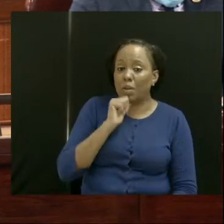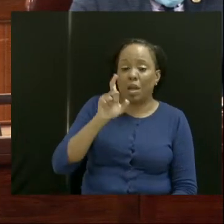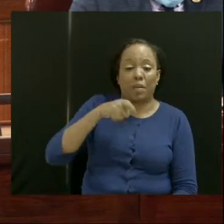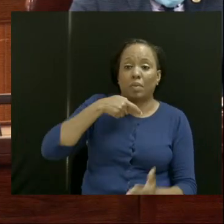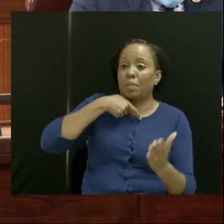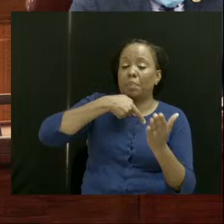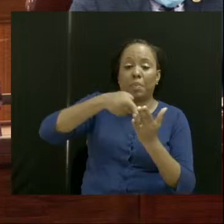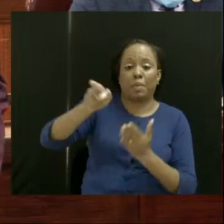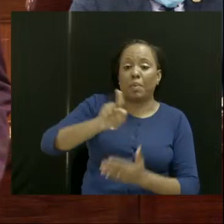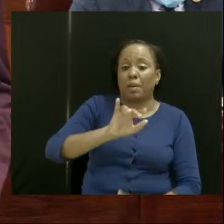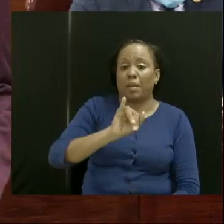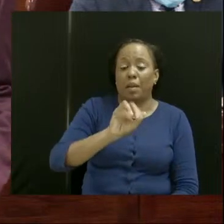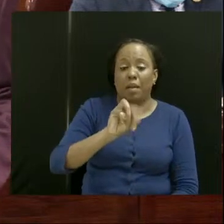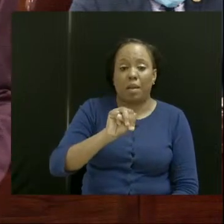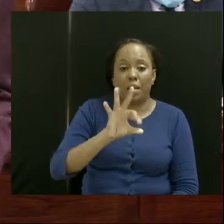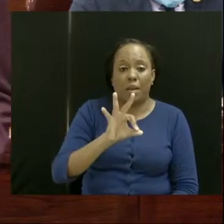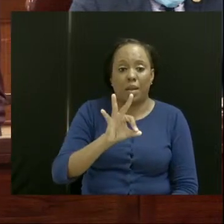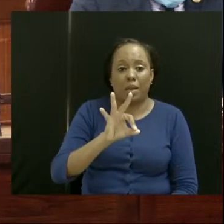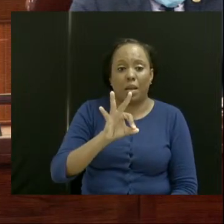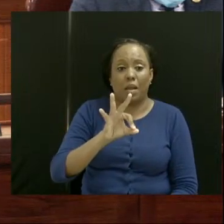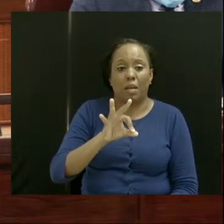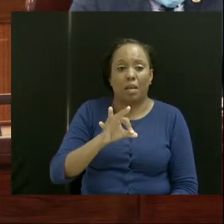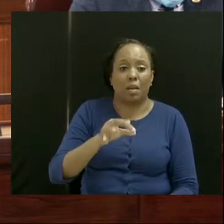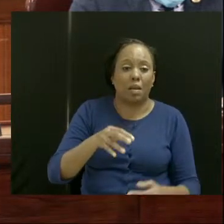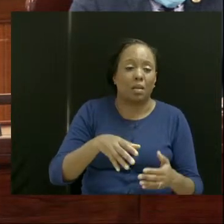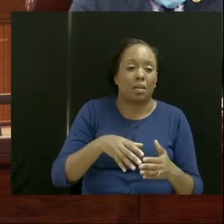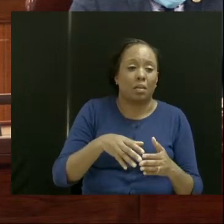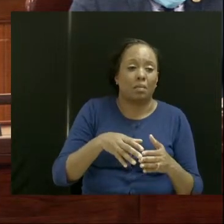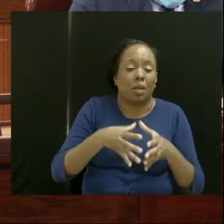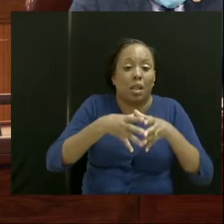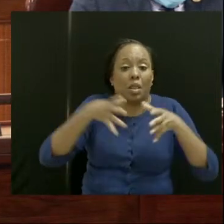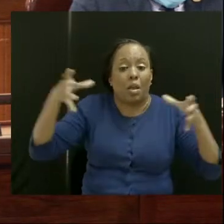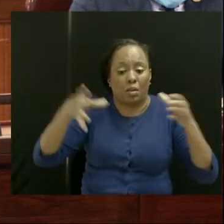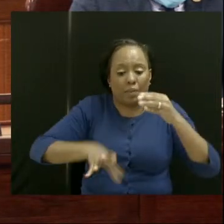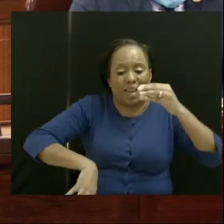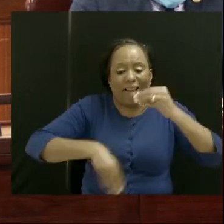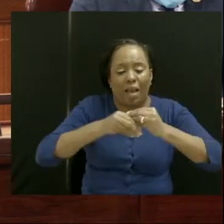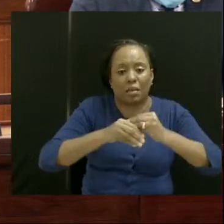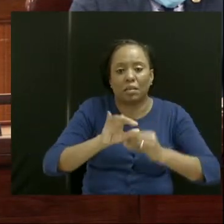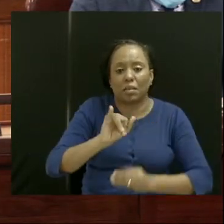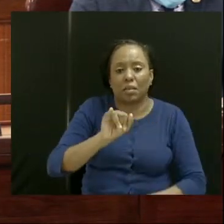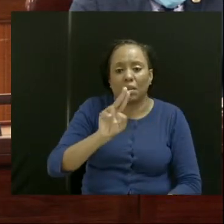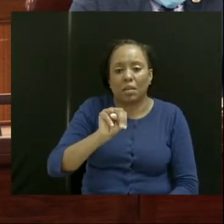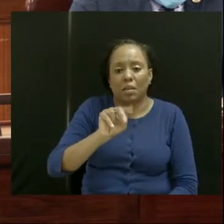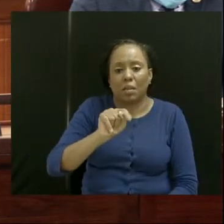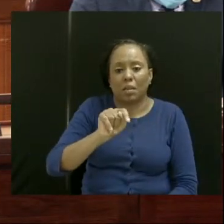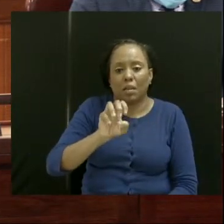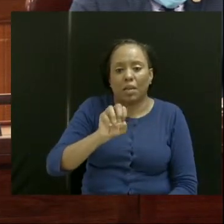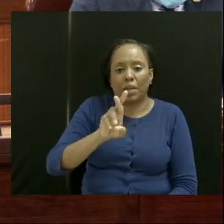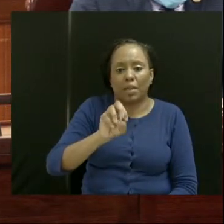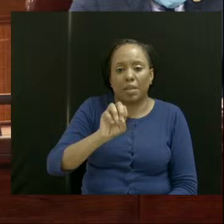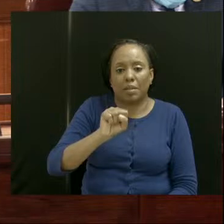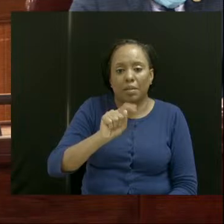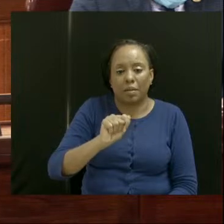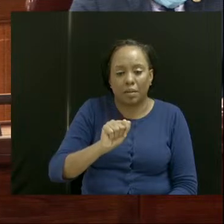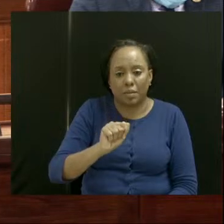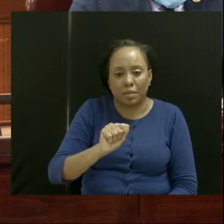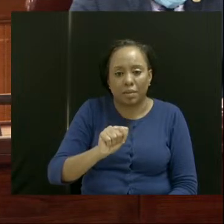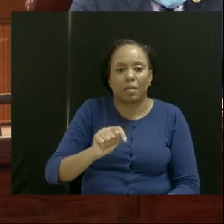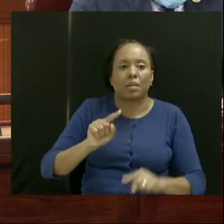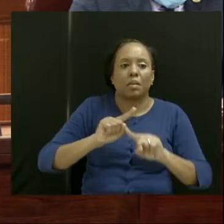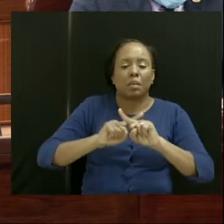is not necessarily the experience or the reality of tomorrow. And therefore, that which we